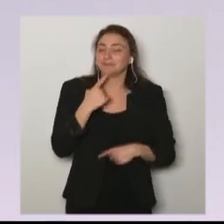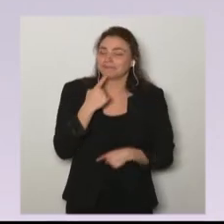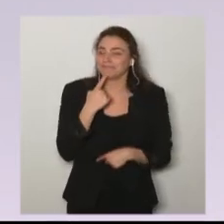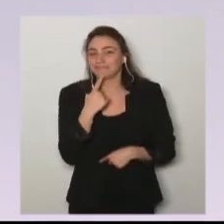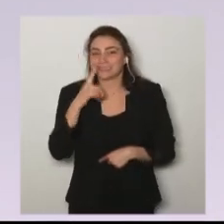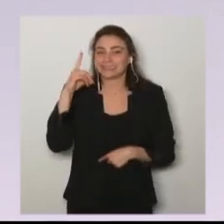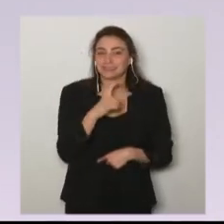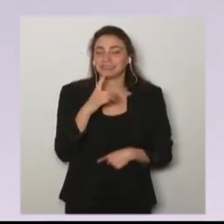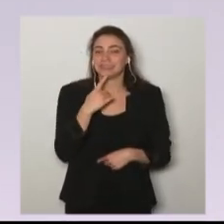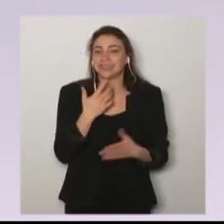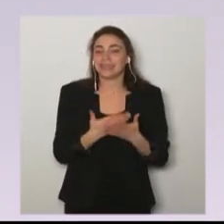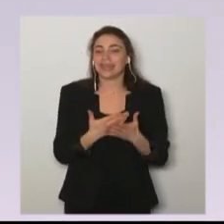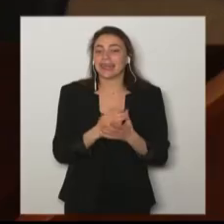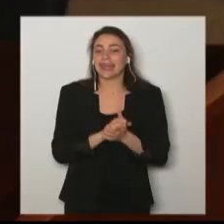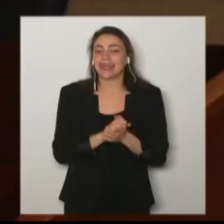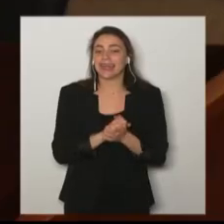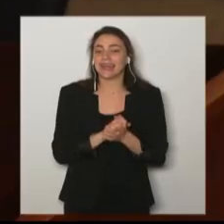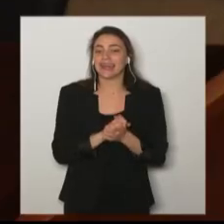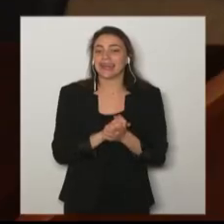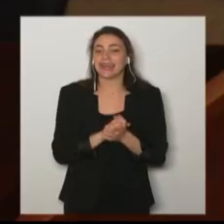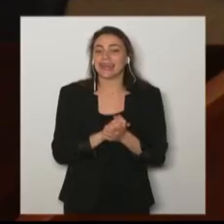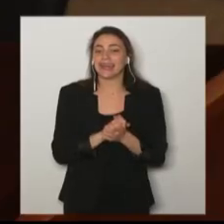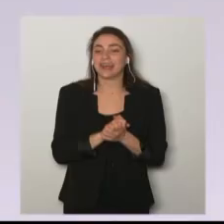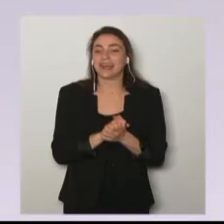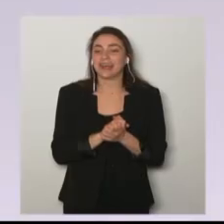dans ce domaine. Non?